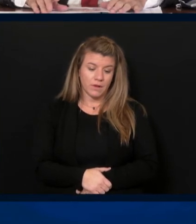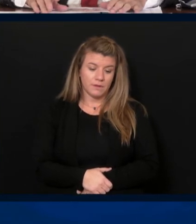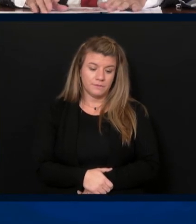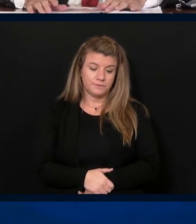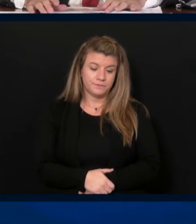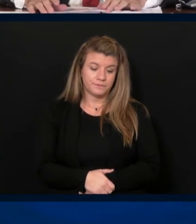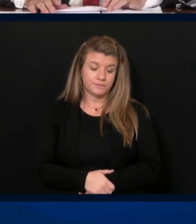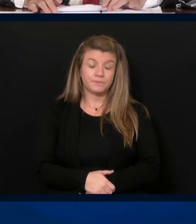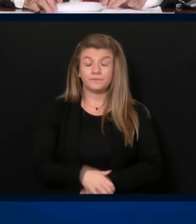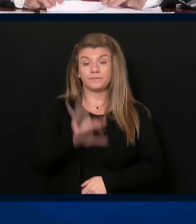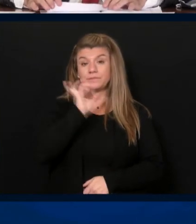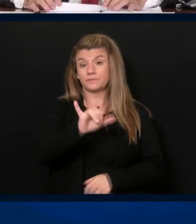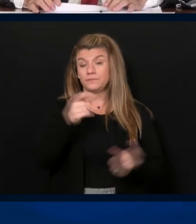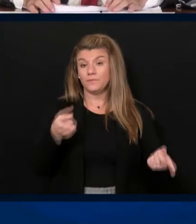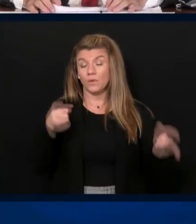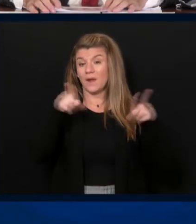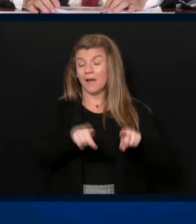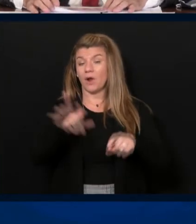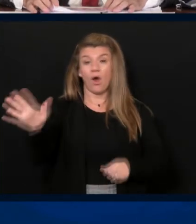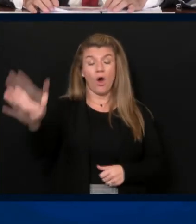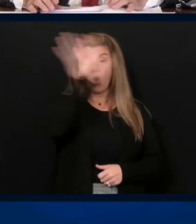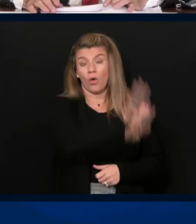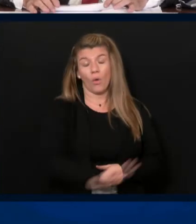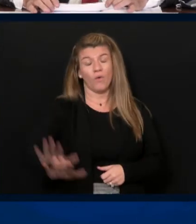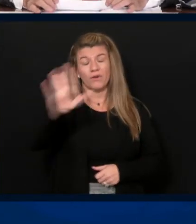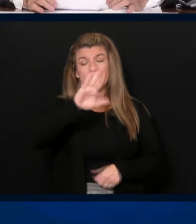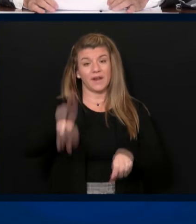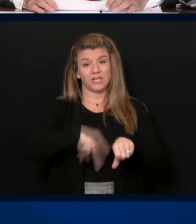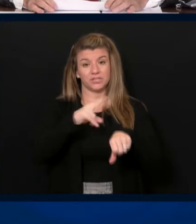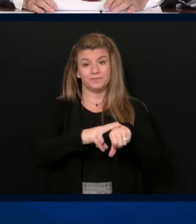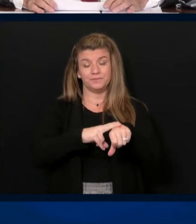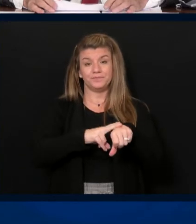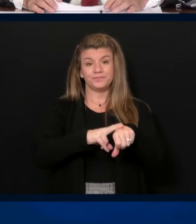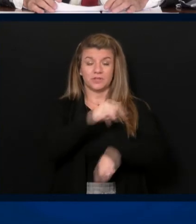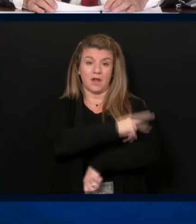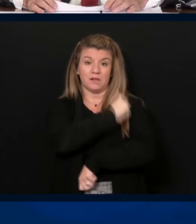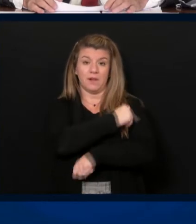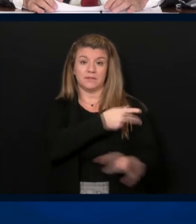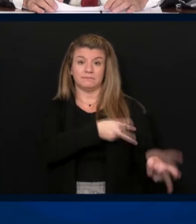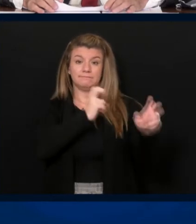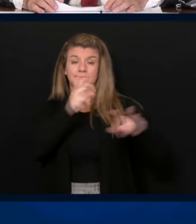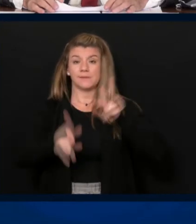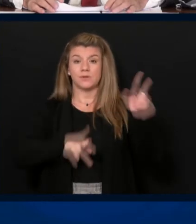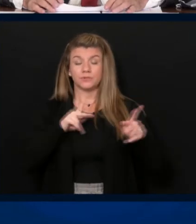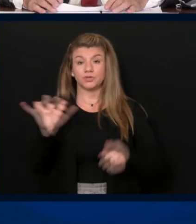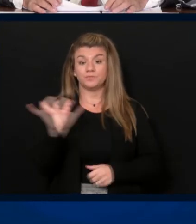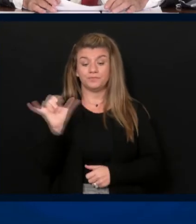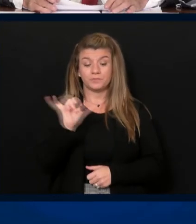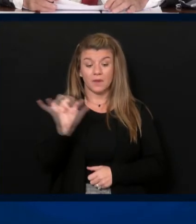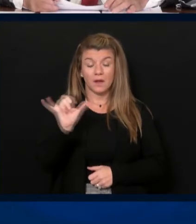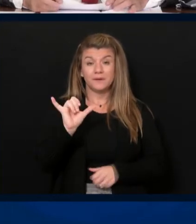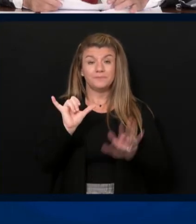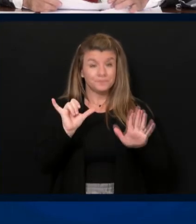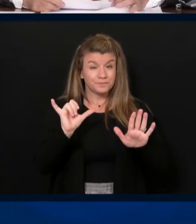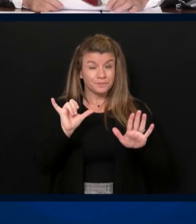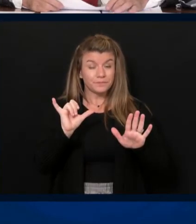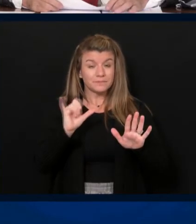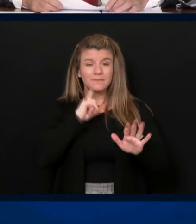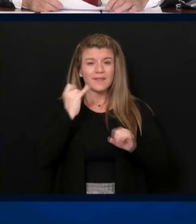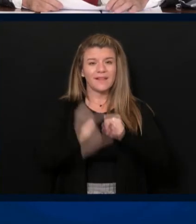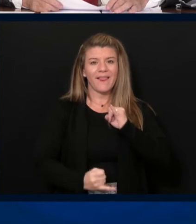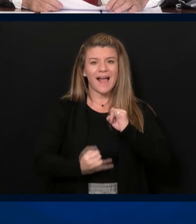And that's what's going on with us across our nation as far as our hospitalized people. The last thing is our death